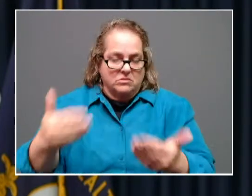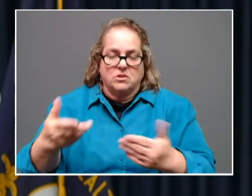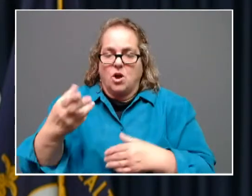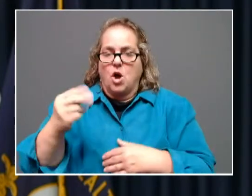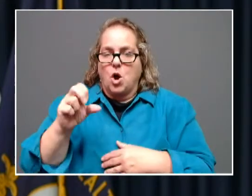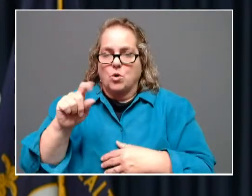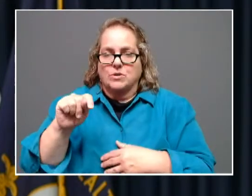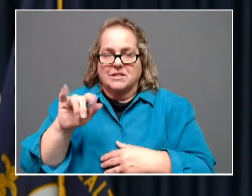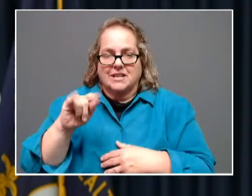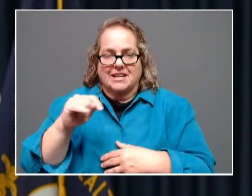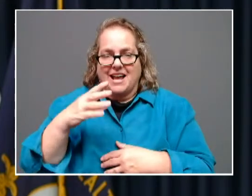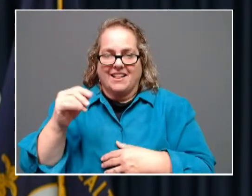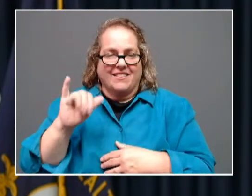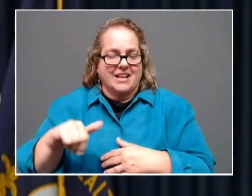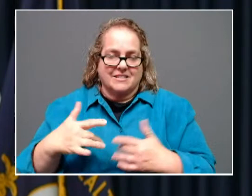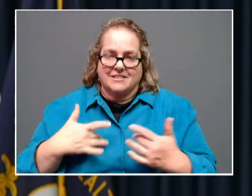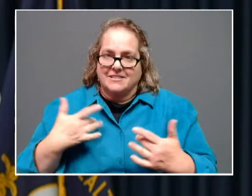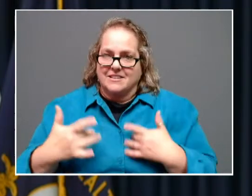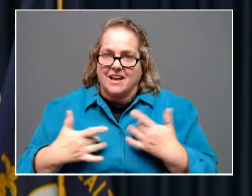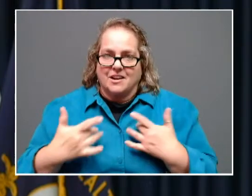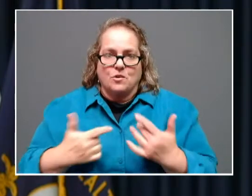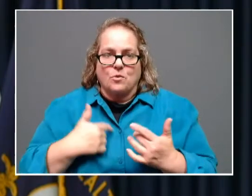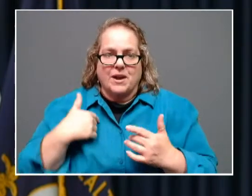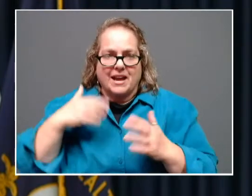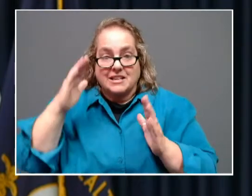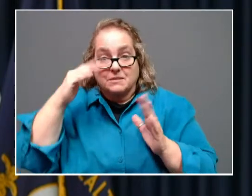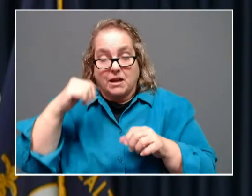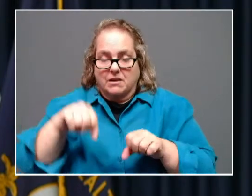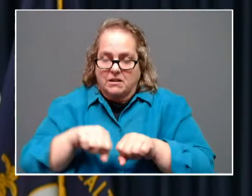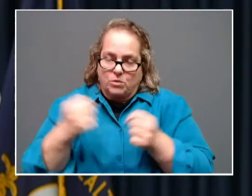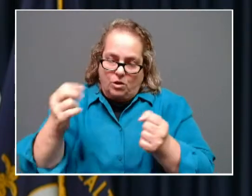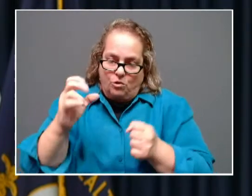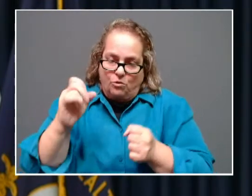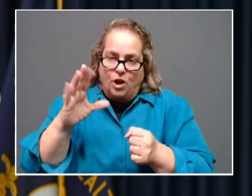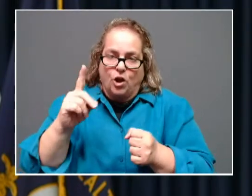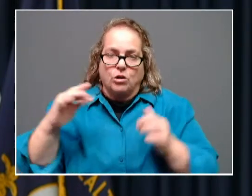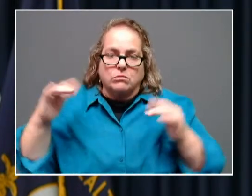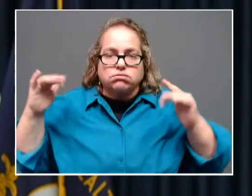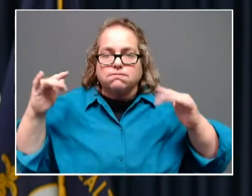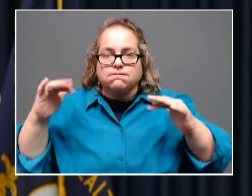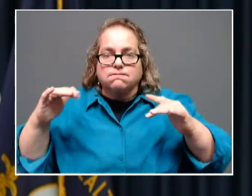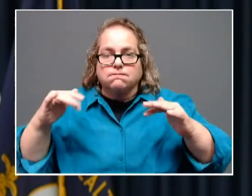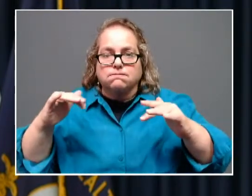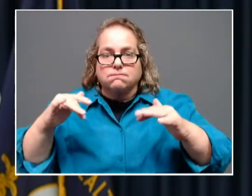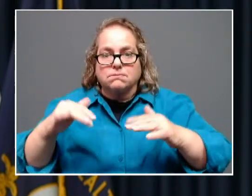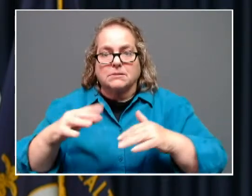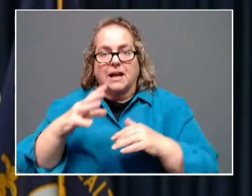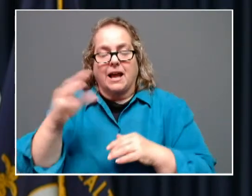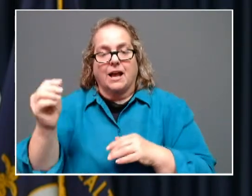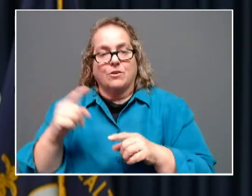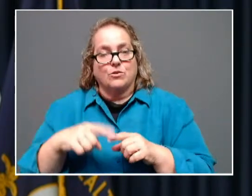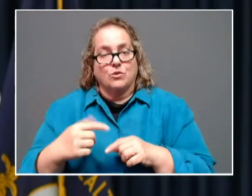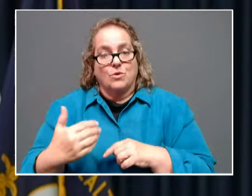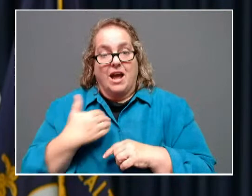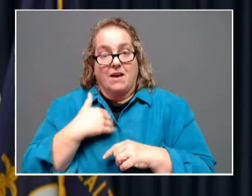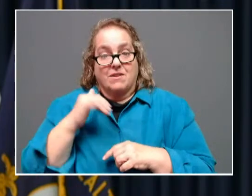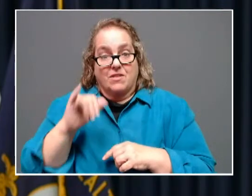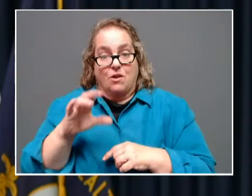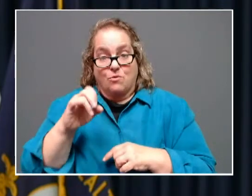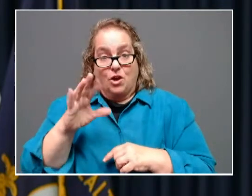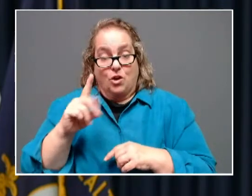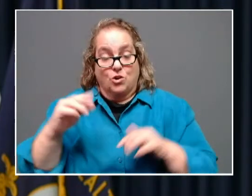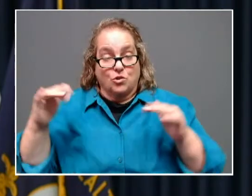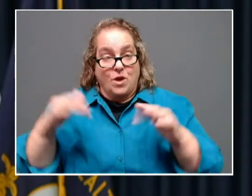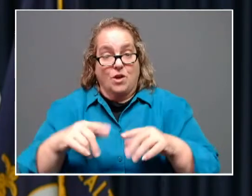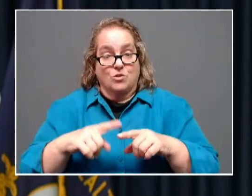that? I mean, we expect a record crowd, and to have that record crowd occurring at a time